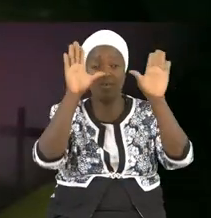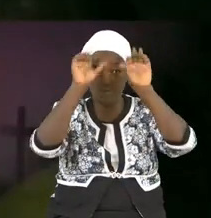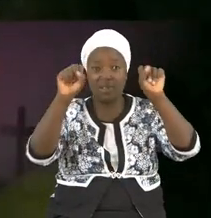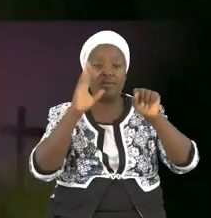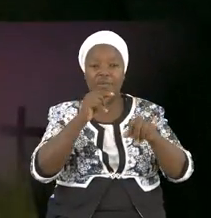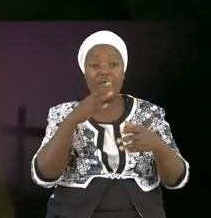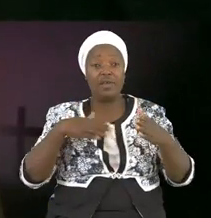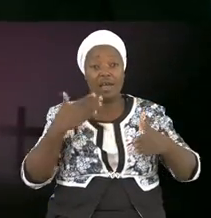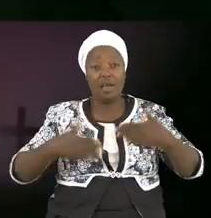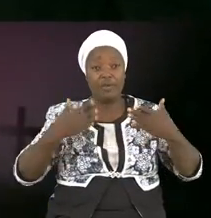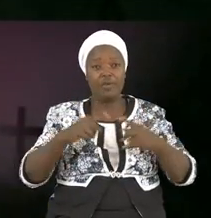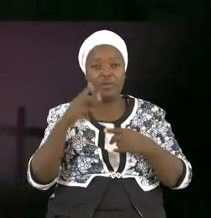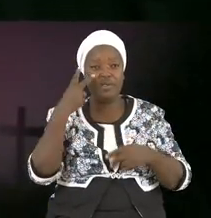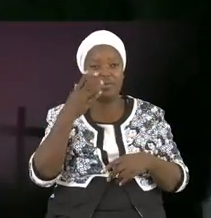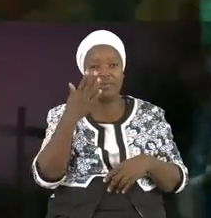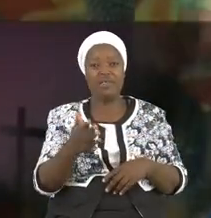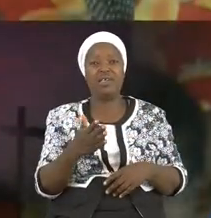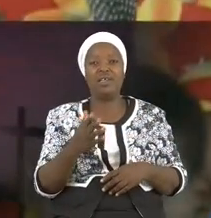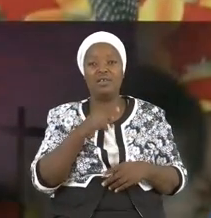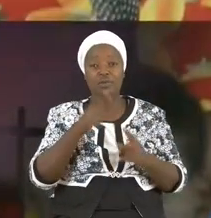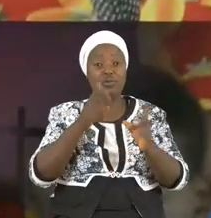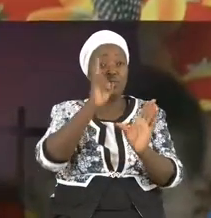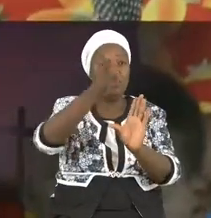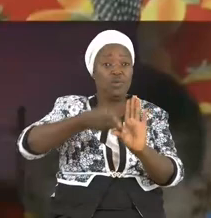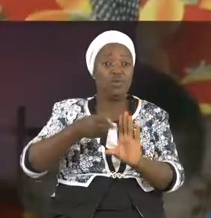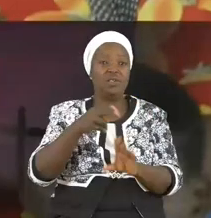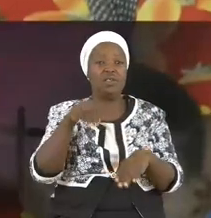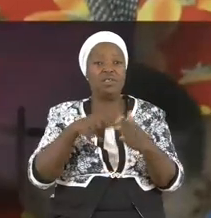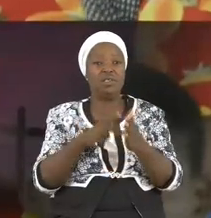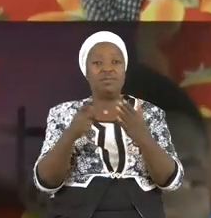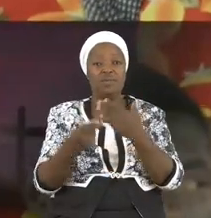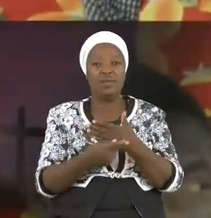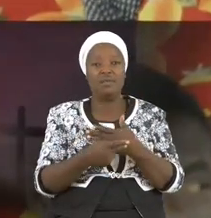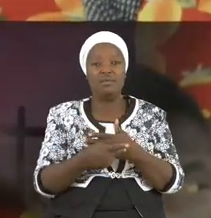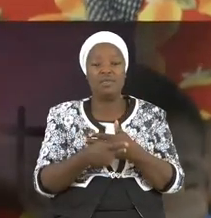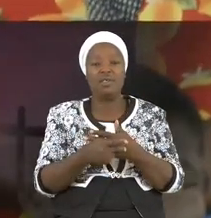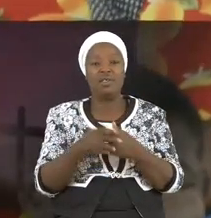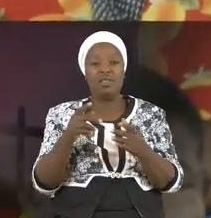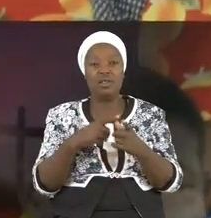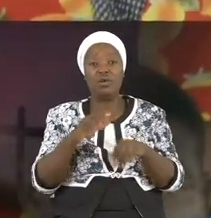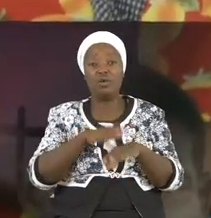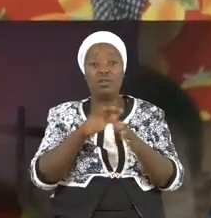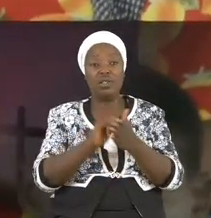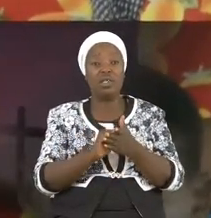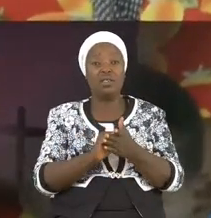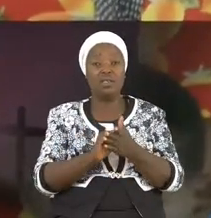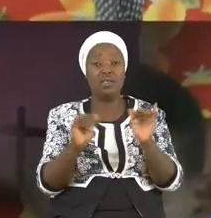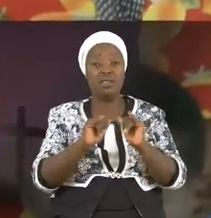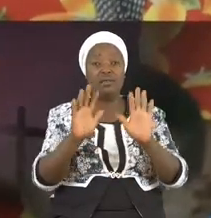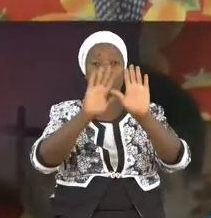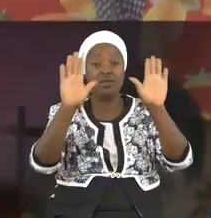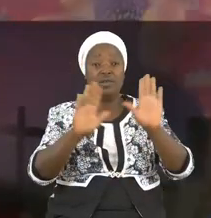Also, on that same Sunday, all the people have given their lives to